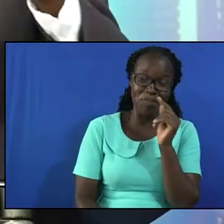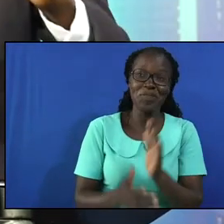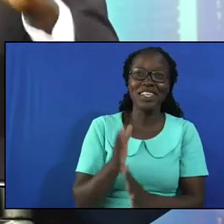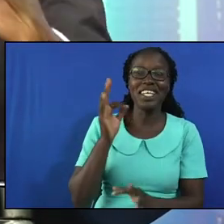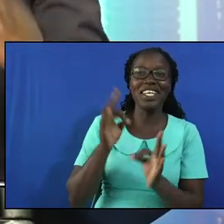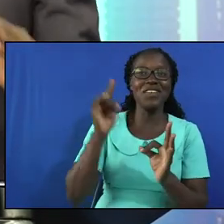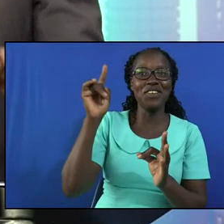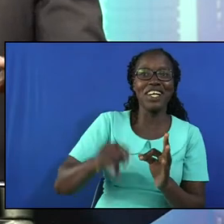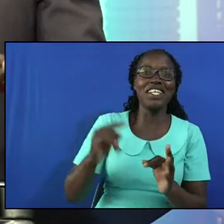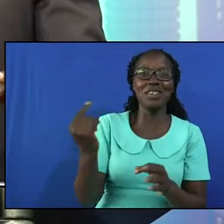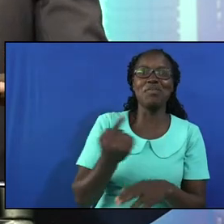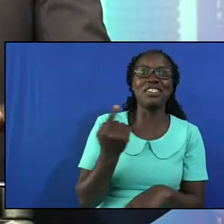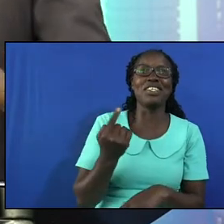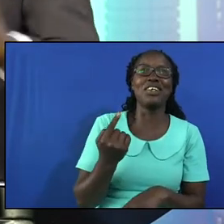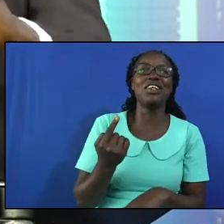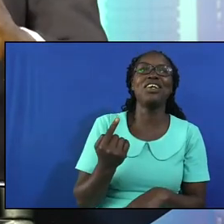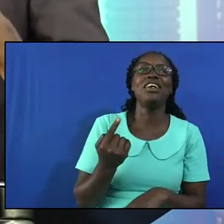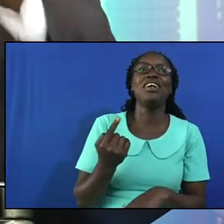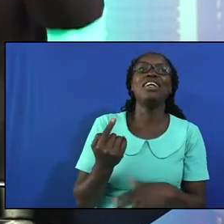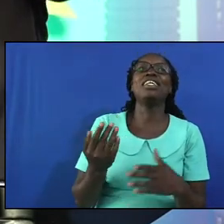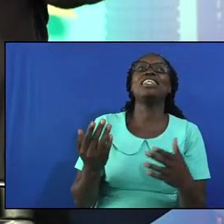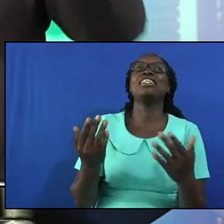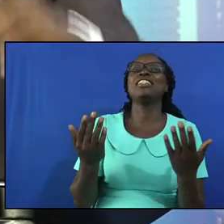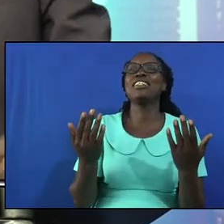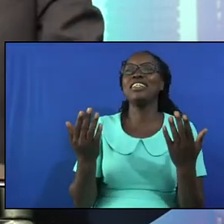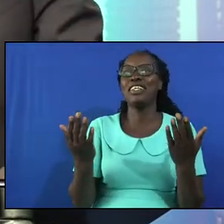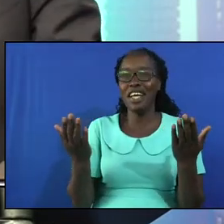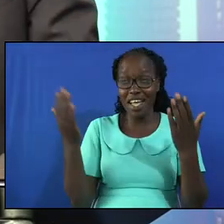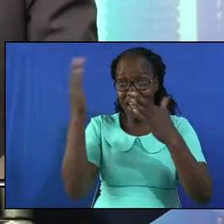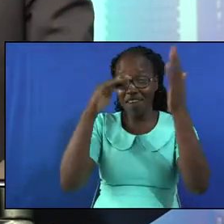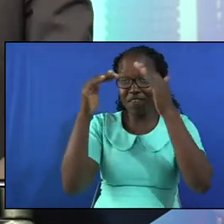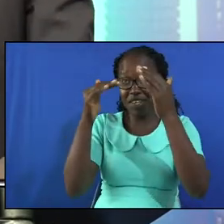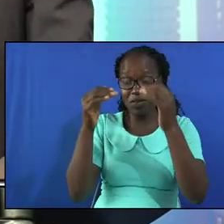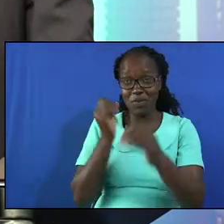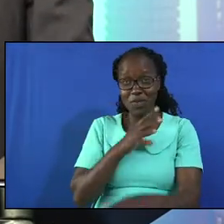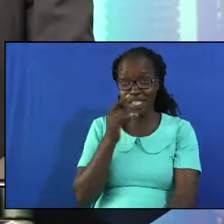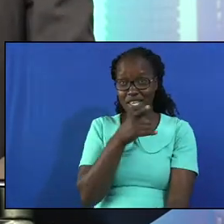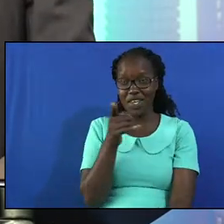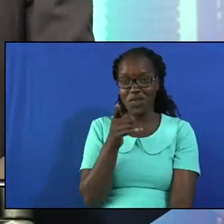If you can't be single, eternity will scare you.